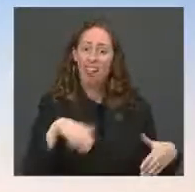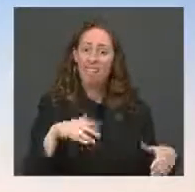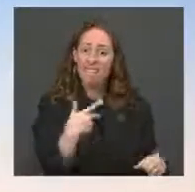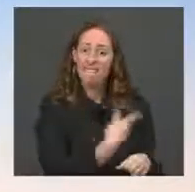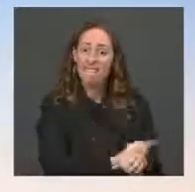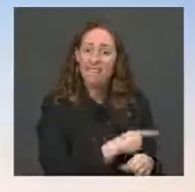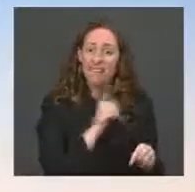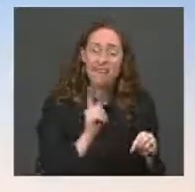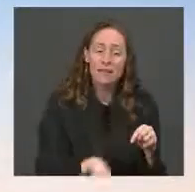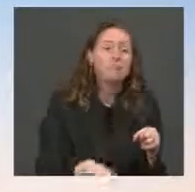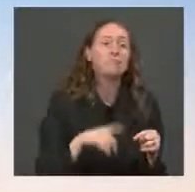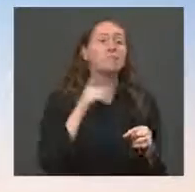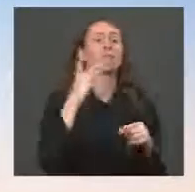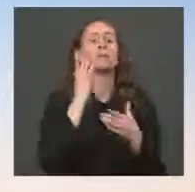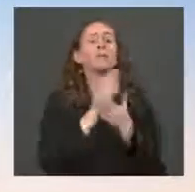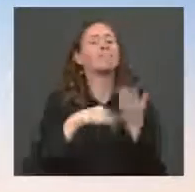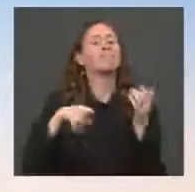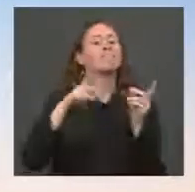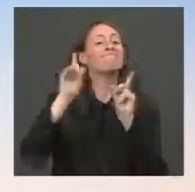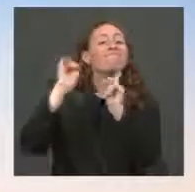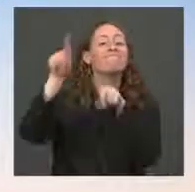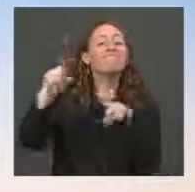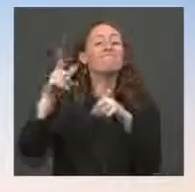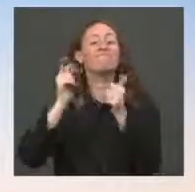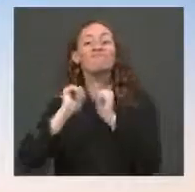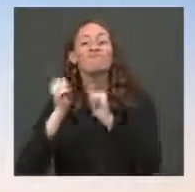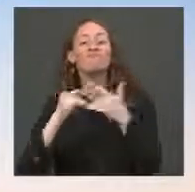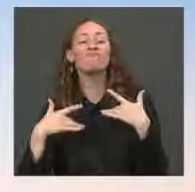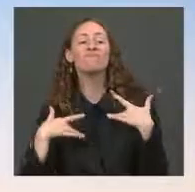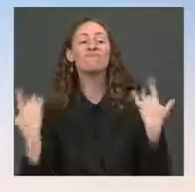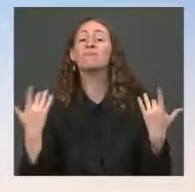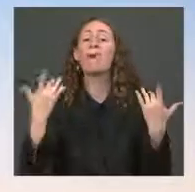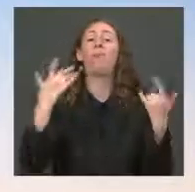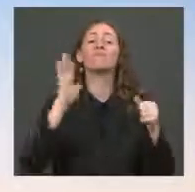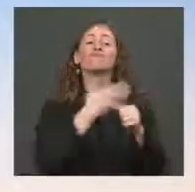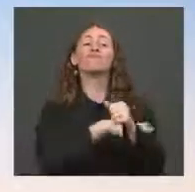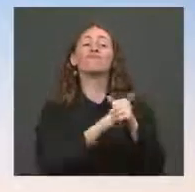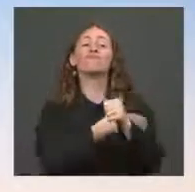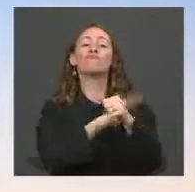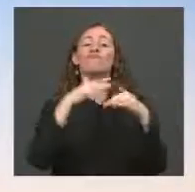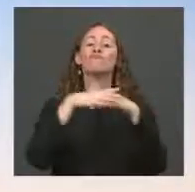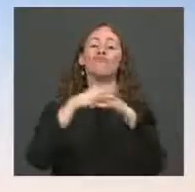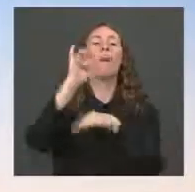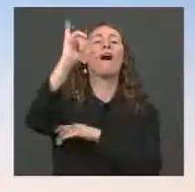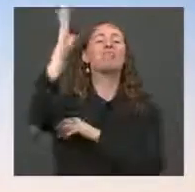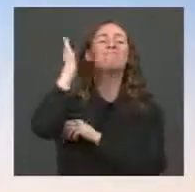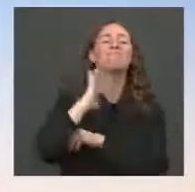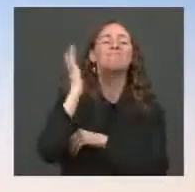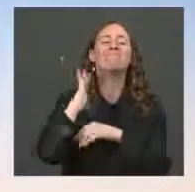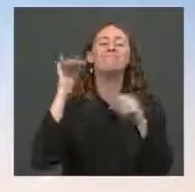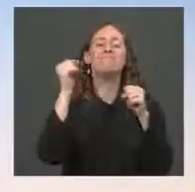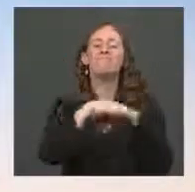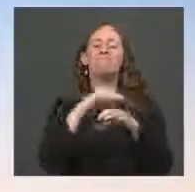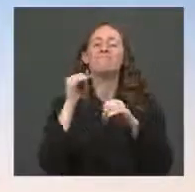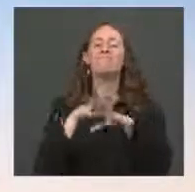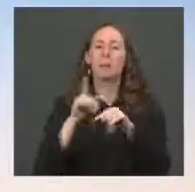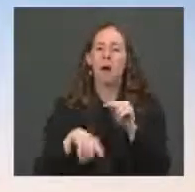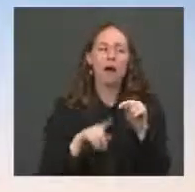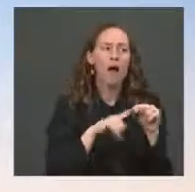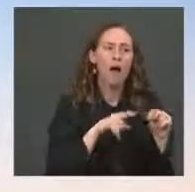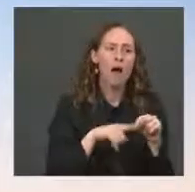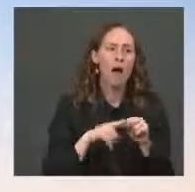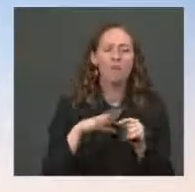to go to sporting events or go to concerts or go out like you used to, or it's all difficult. So first, we would acknowledge